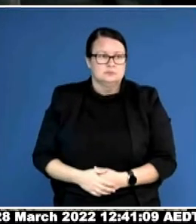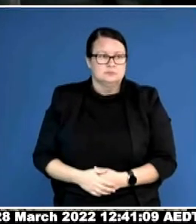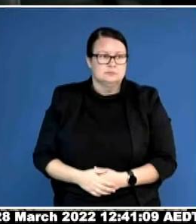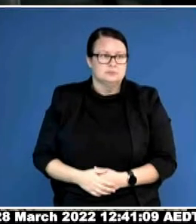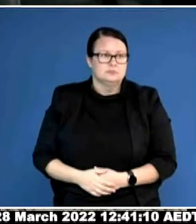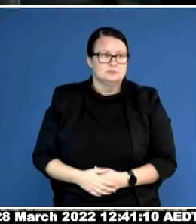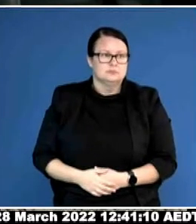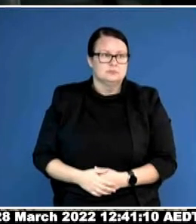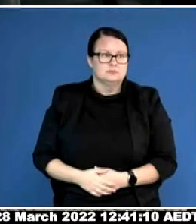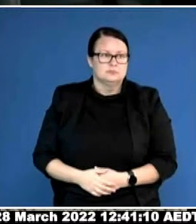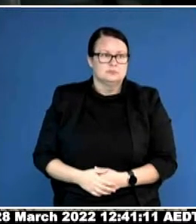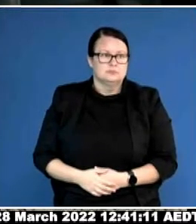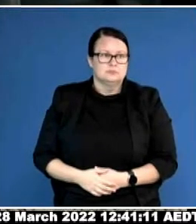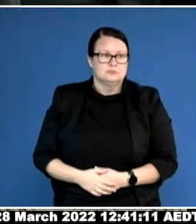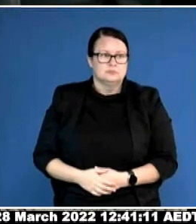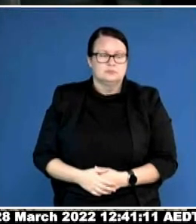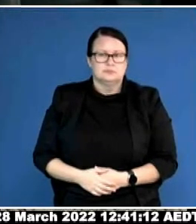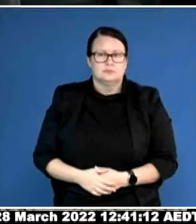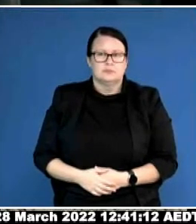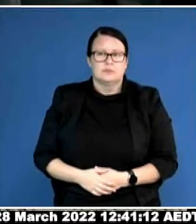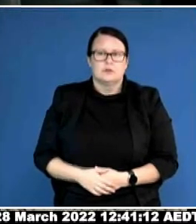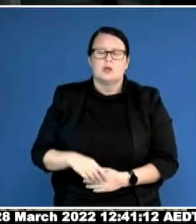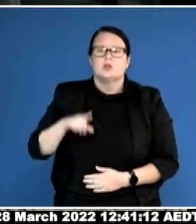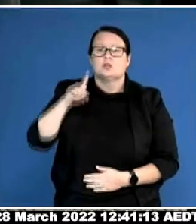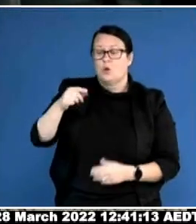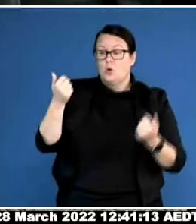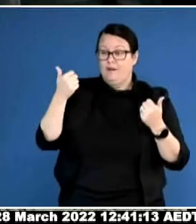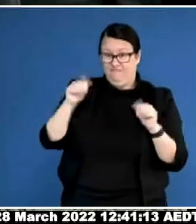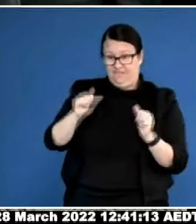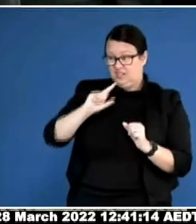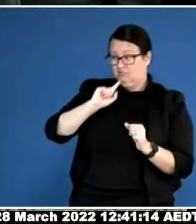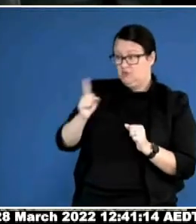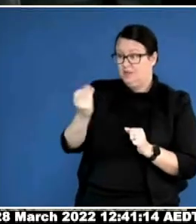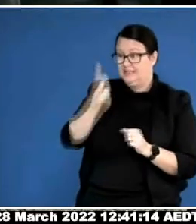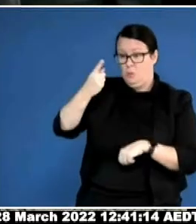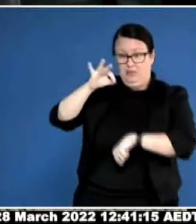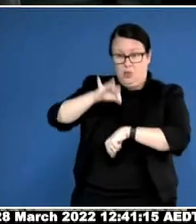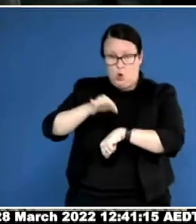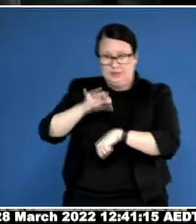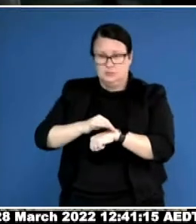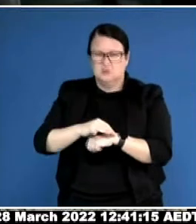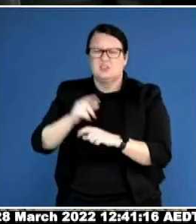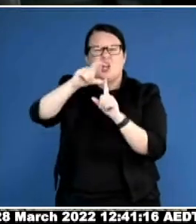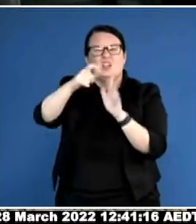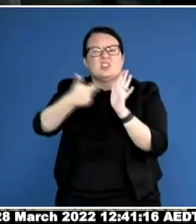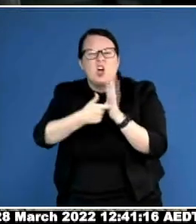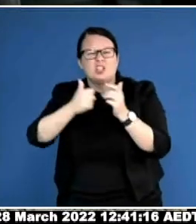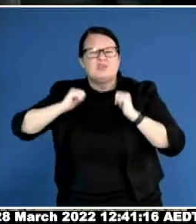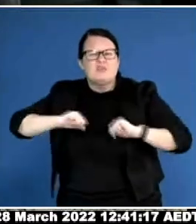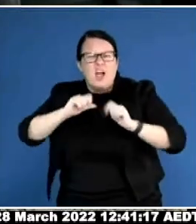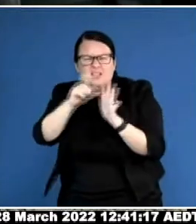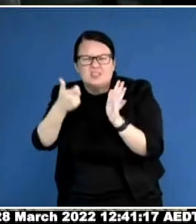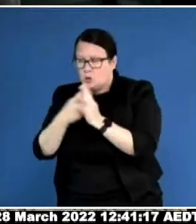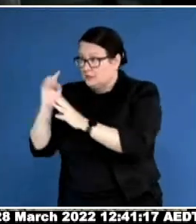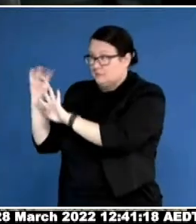you disclosed at a ward round it's when all the doctors and the trainees come in and look